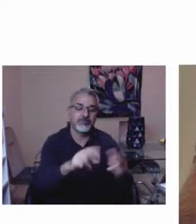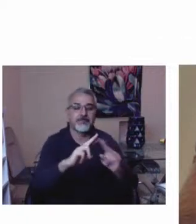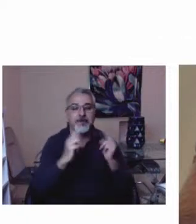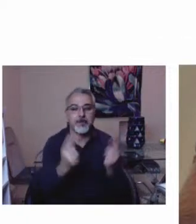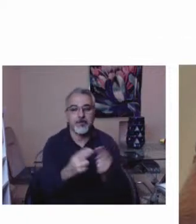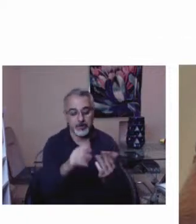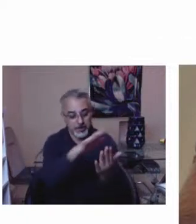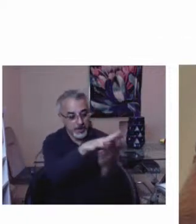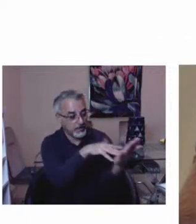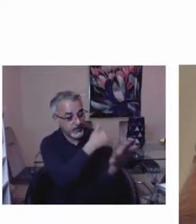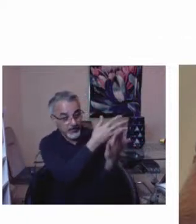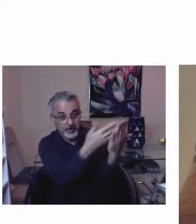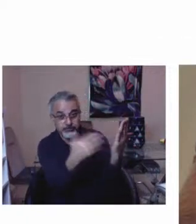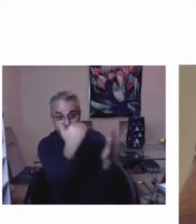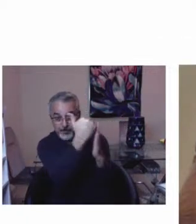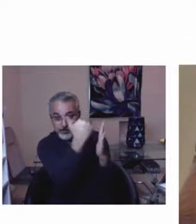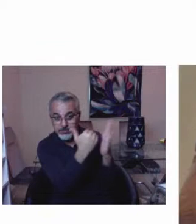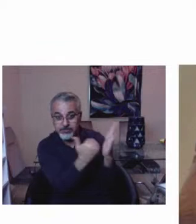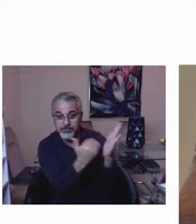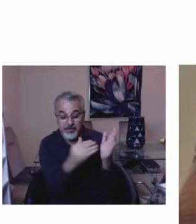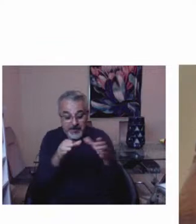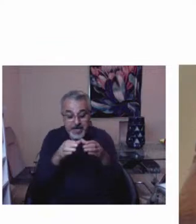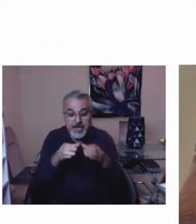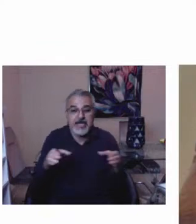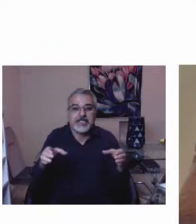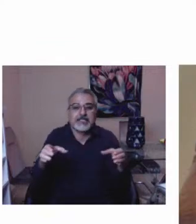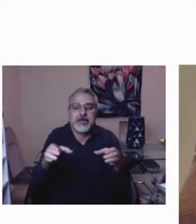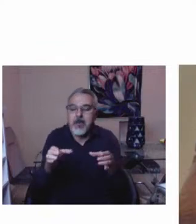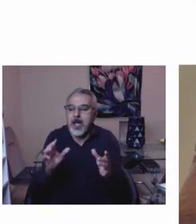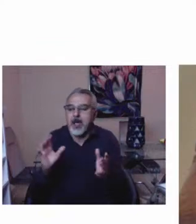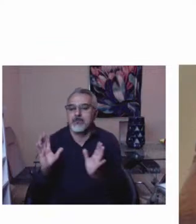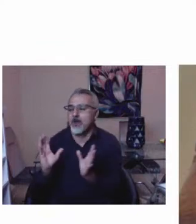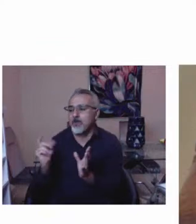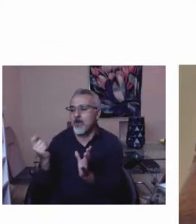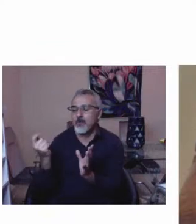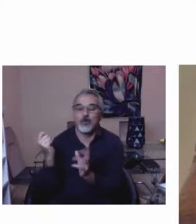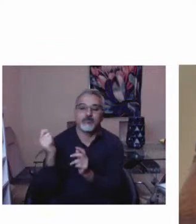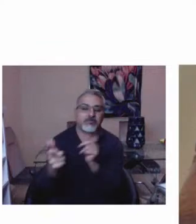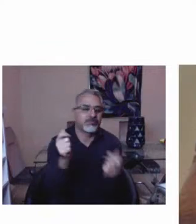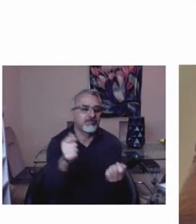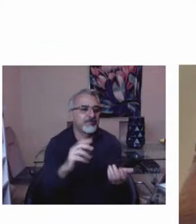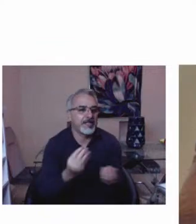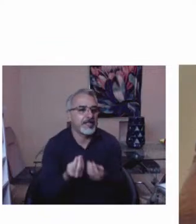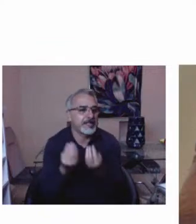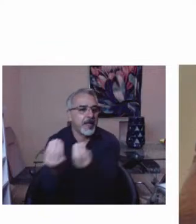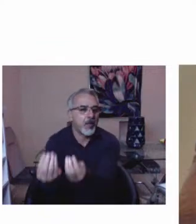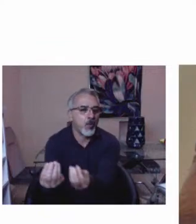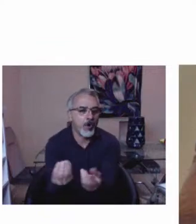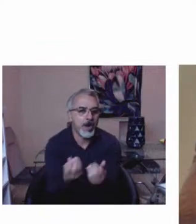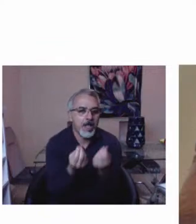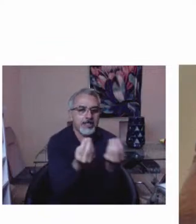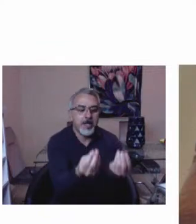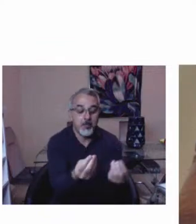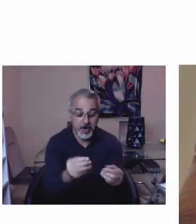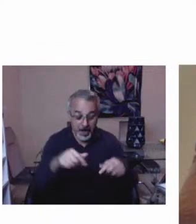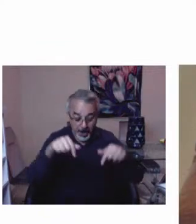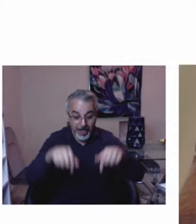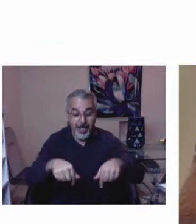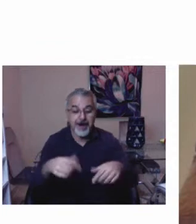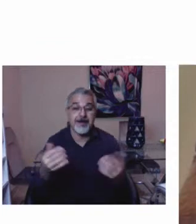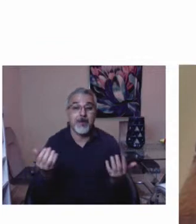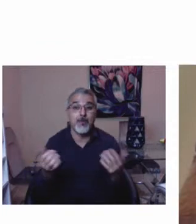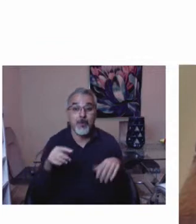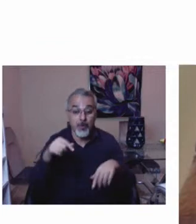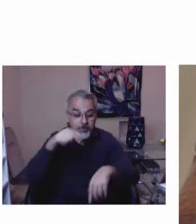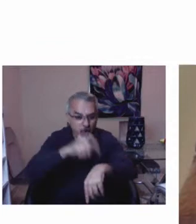for the work of the Peace Building Commission, which following its adoption of a strategic action plan on youth and peace building last